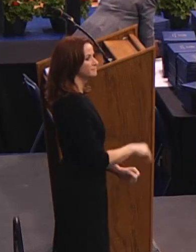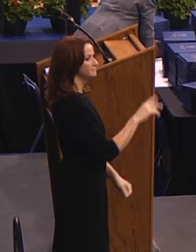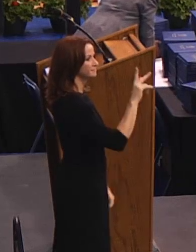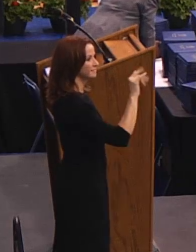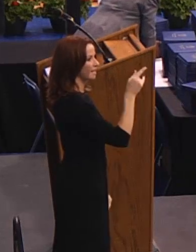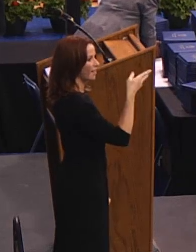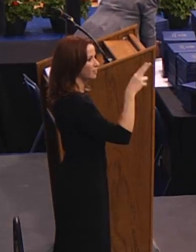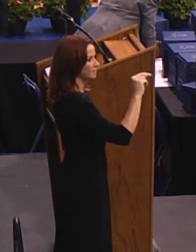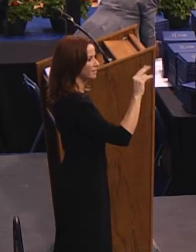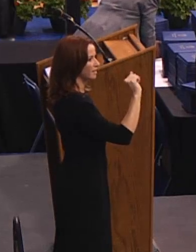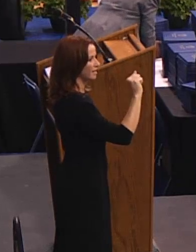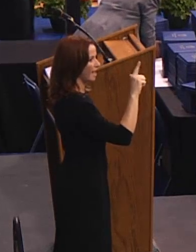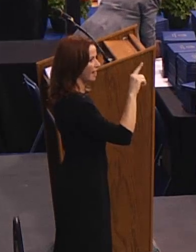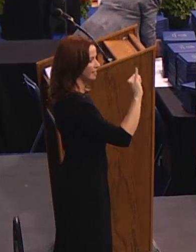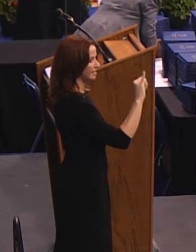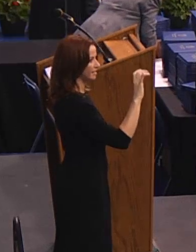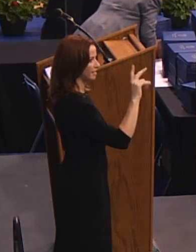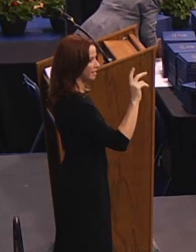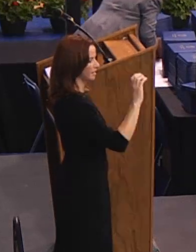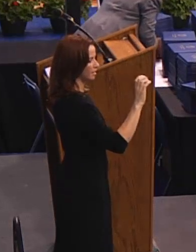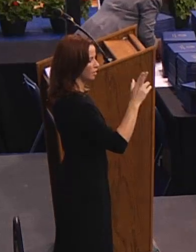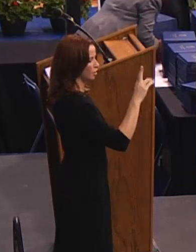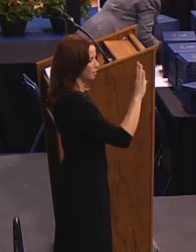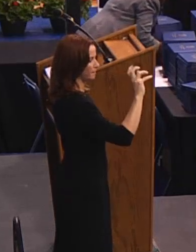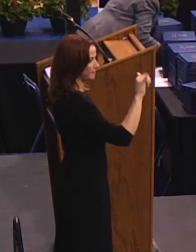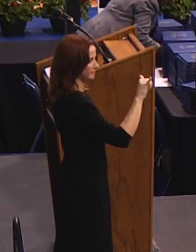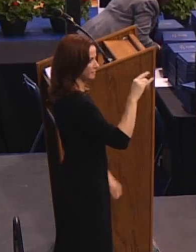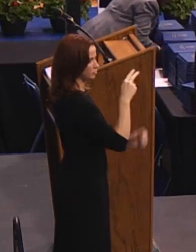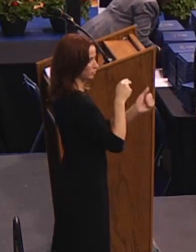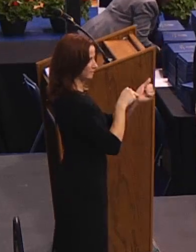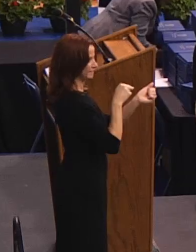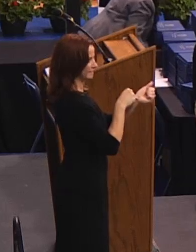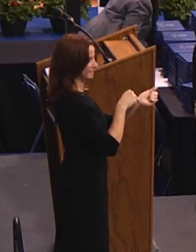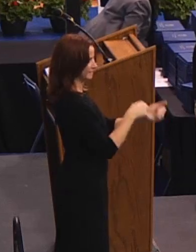Catherine Ali Kirby, nursing.